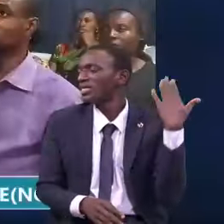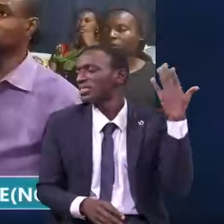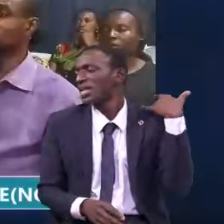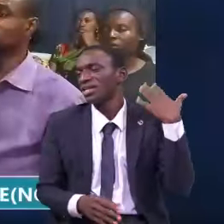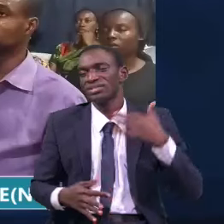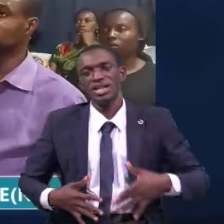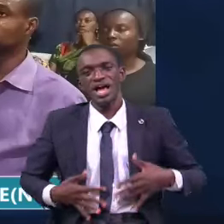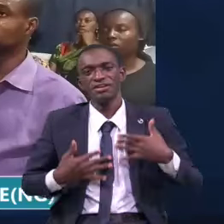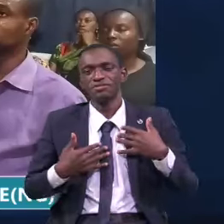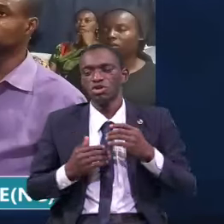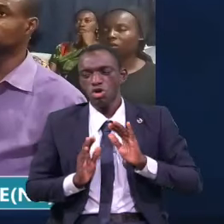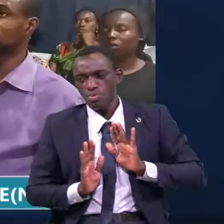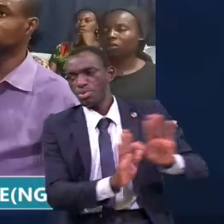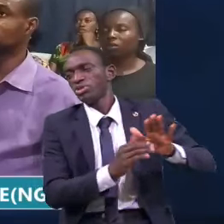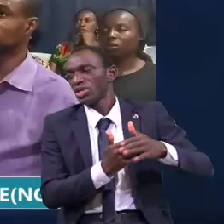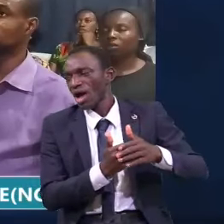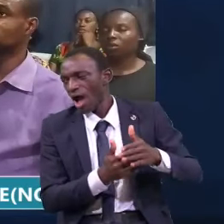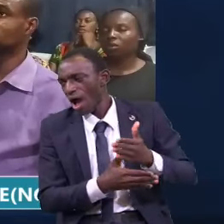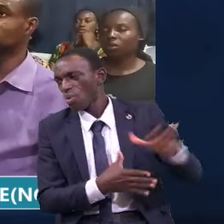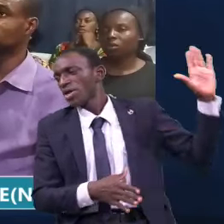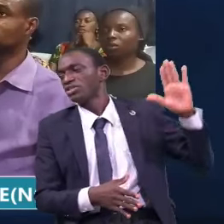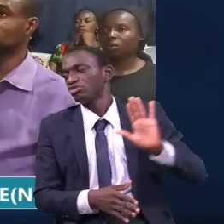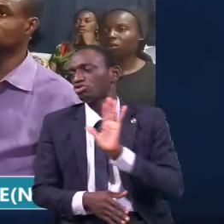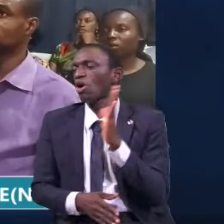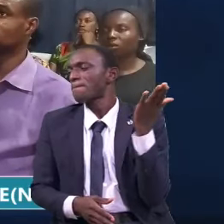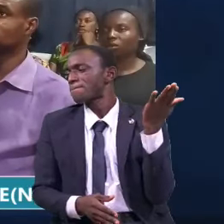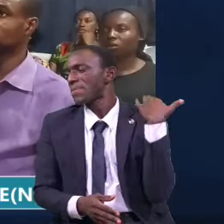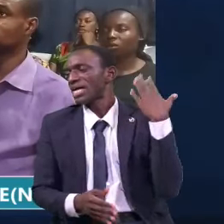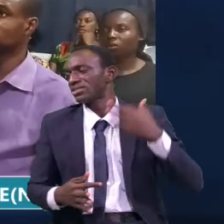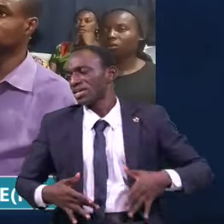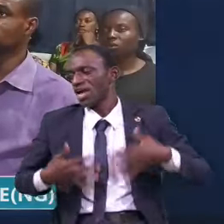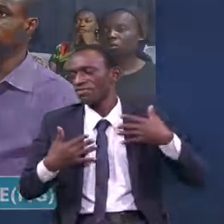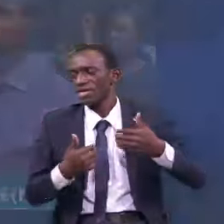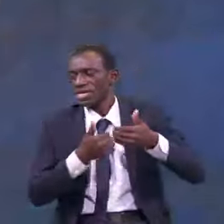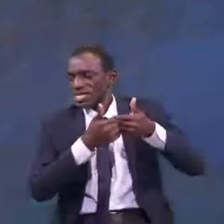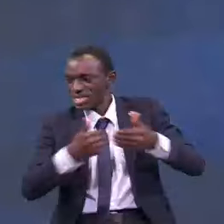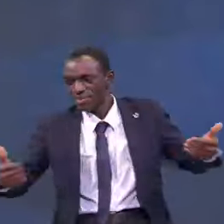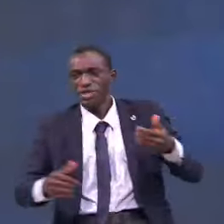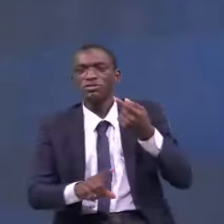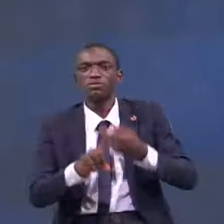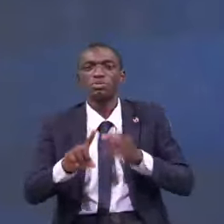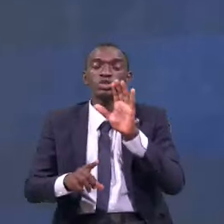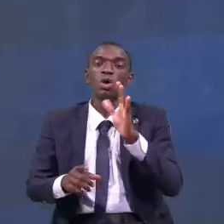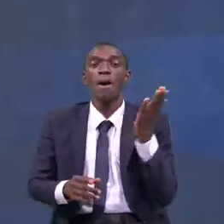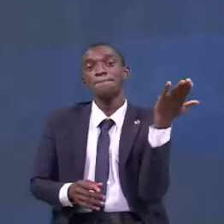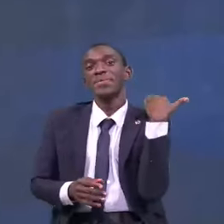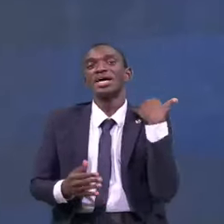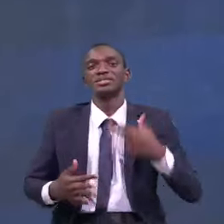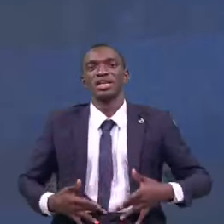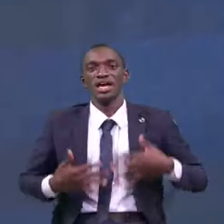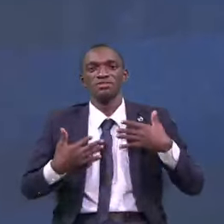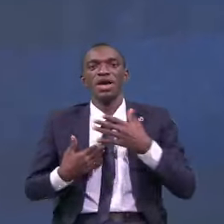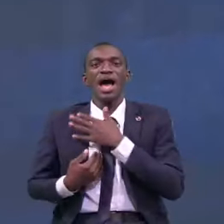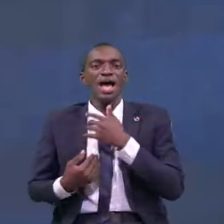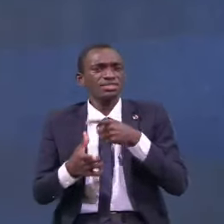Push away your past life. Separate from your past life. And then come